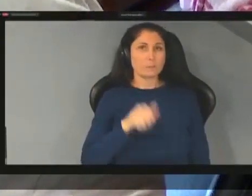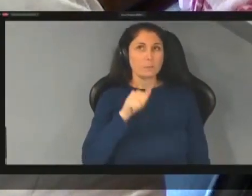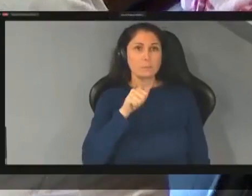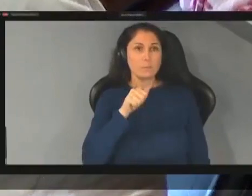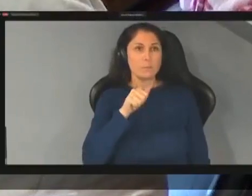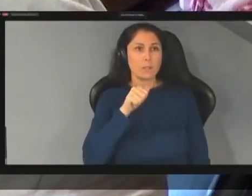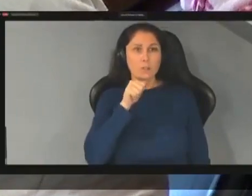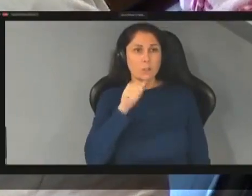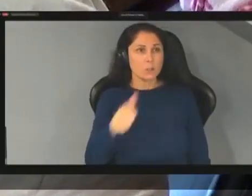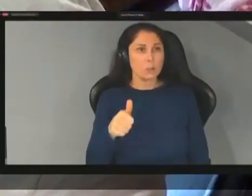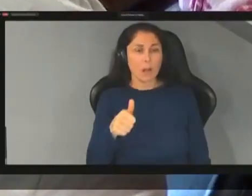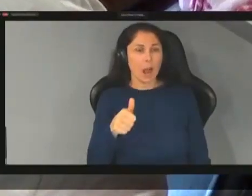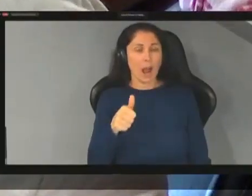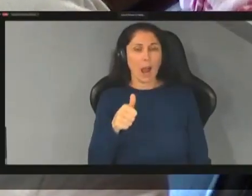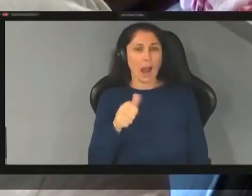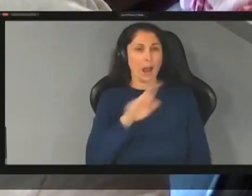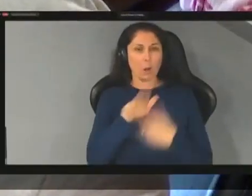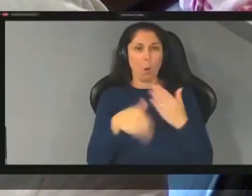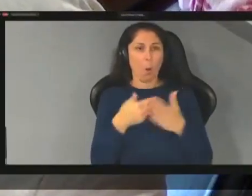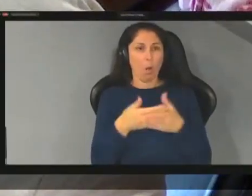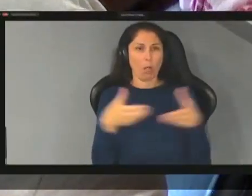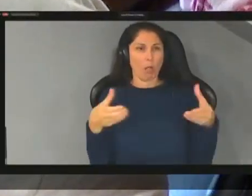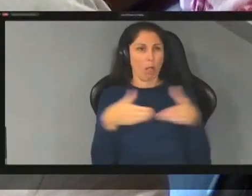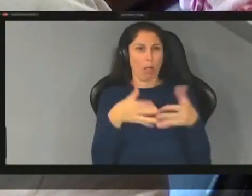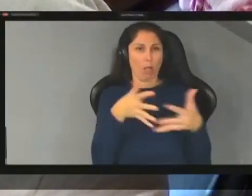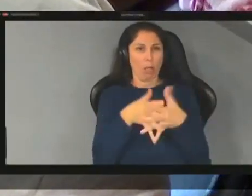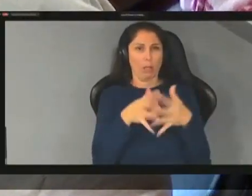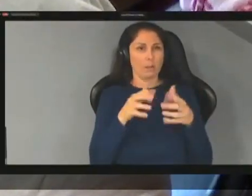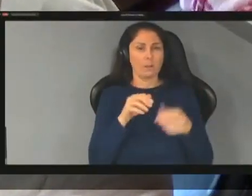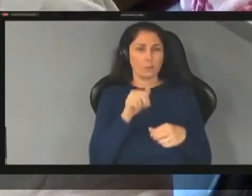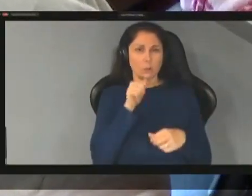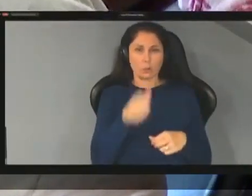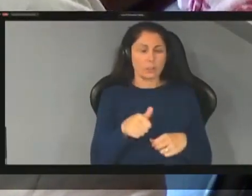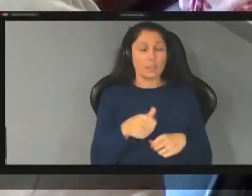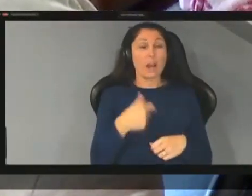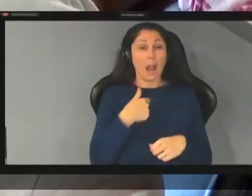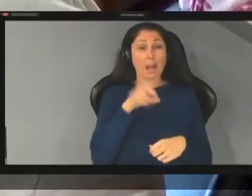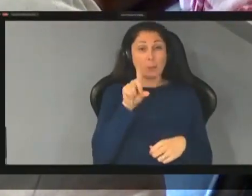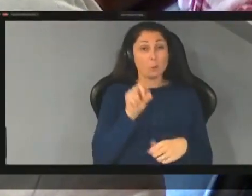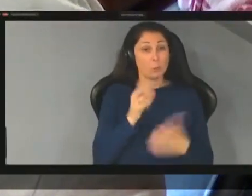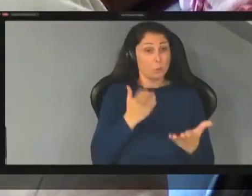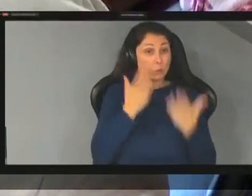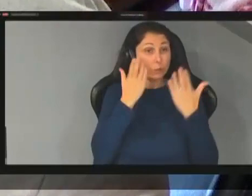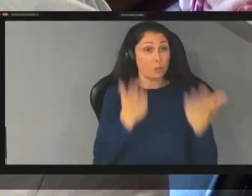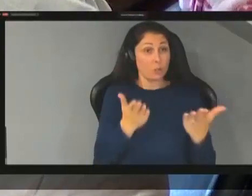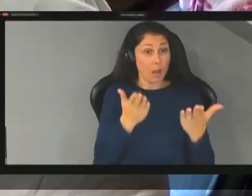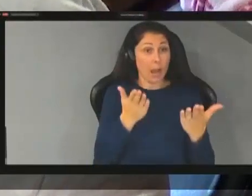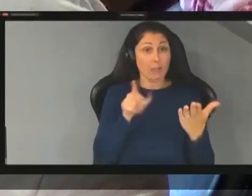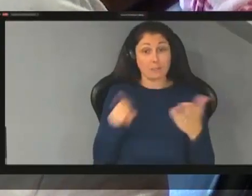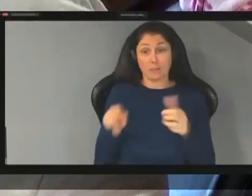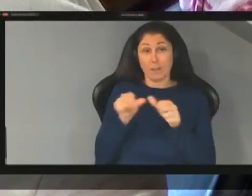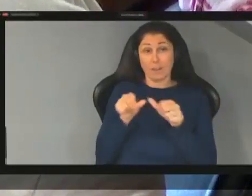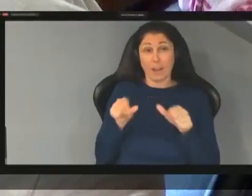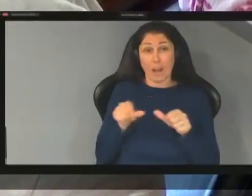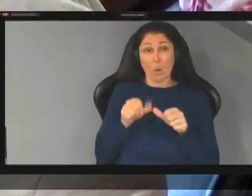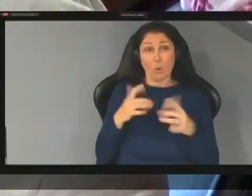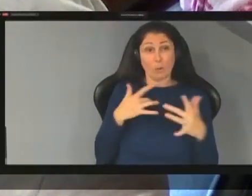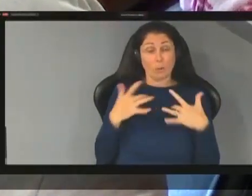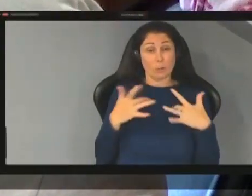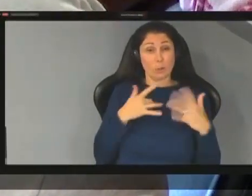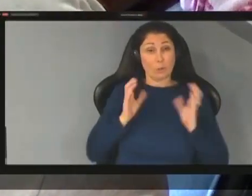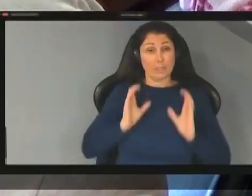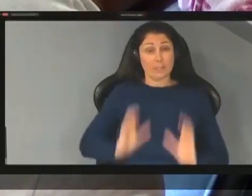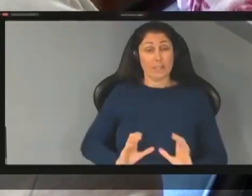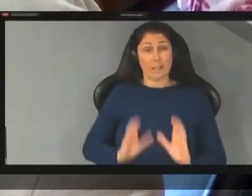should not all be in bed like that. I do suggest that Beachview area concerned citizens that has been there,